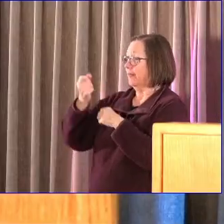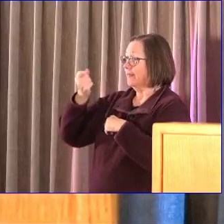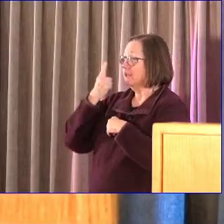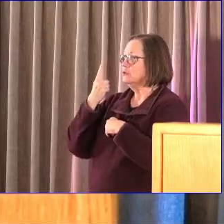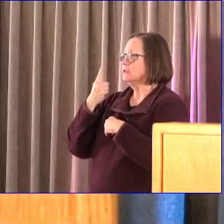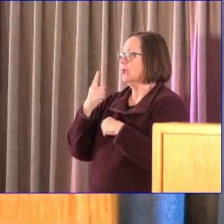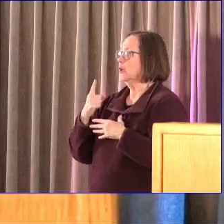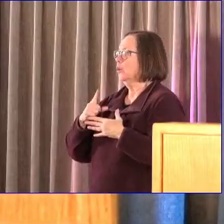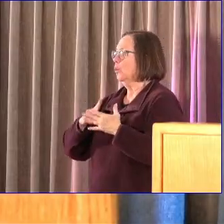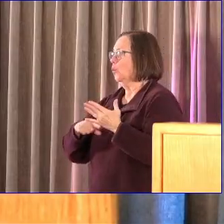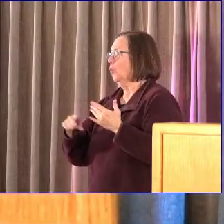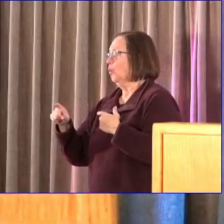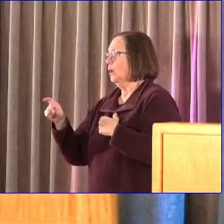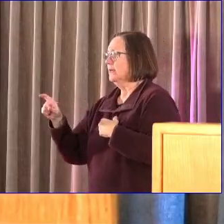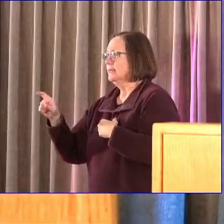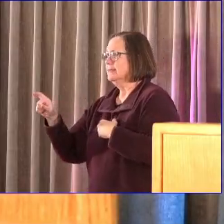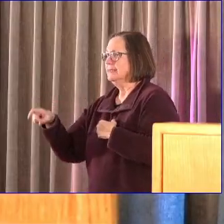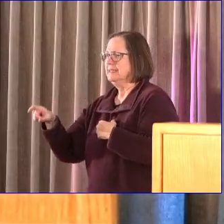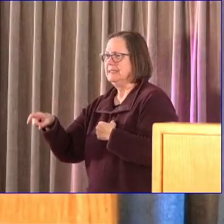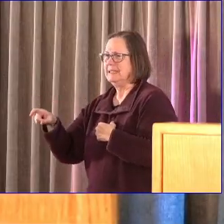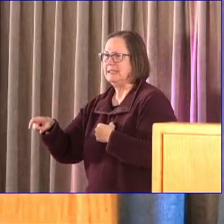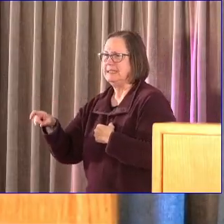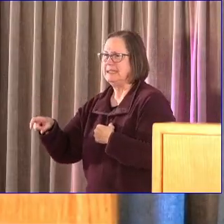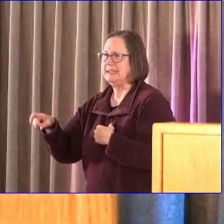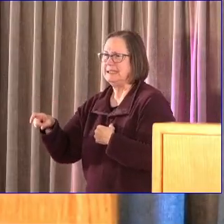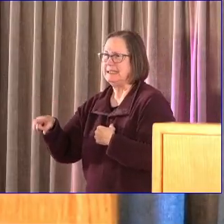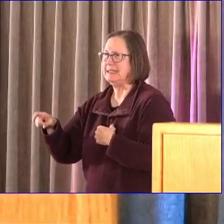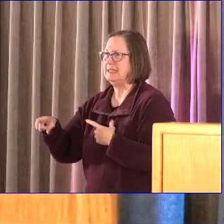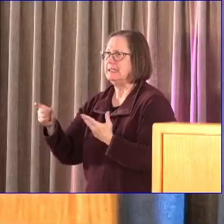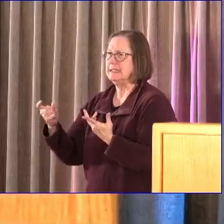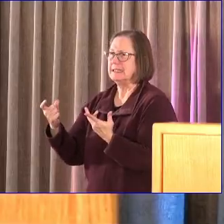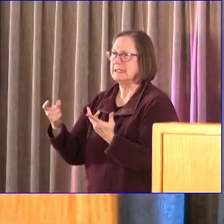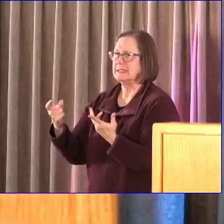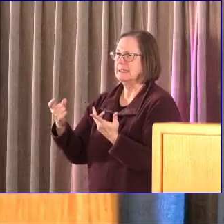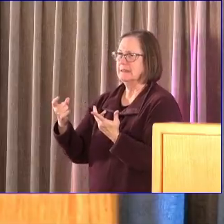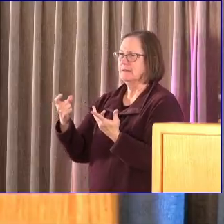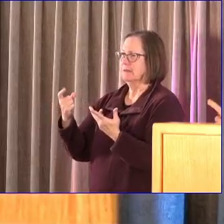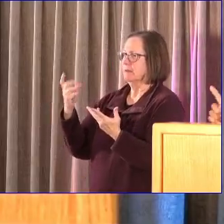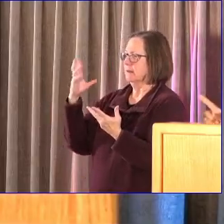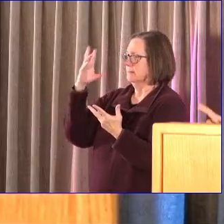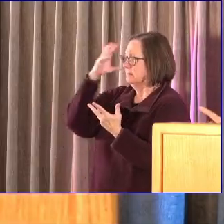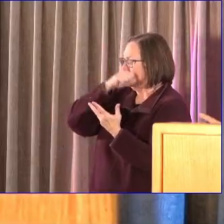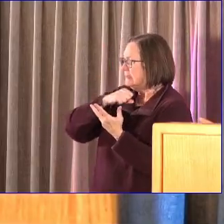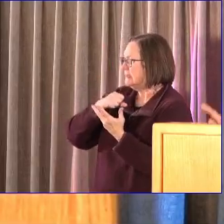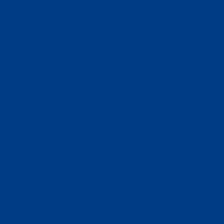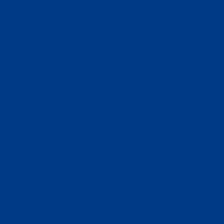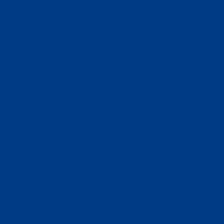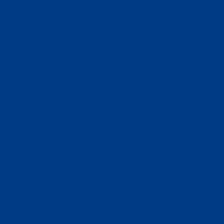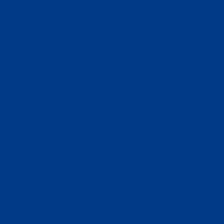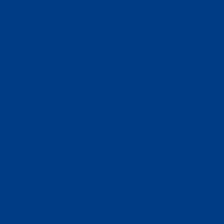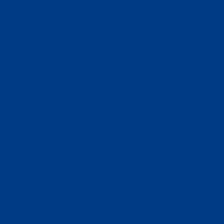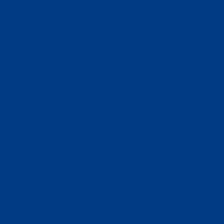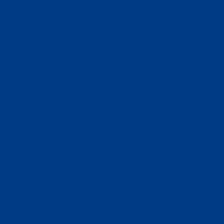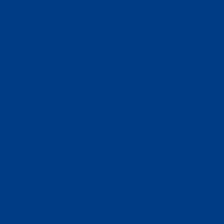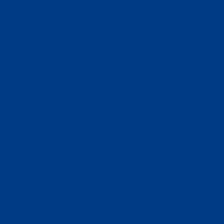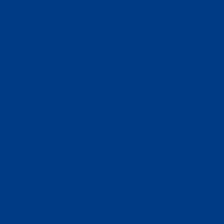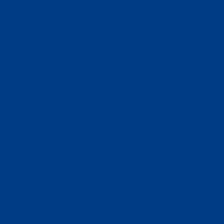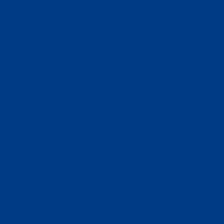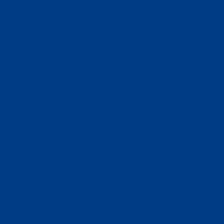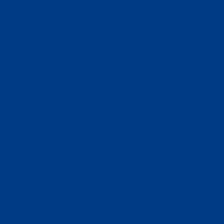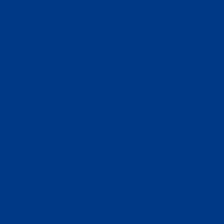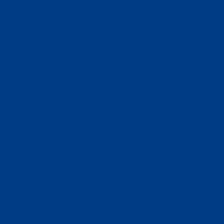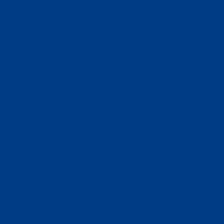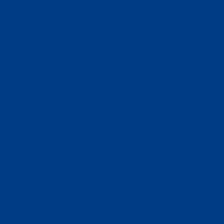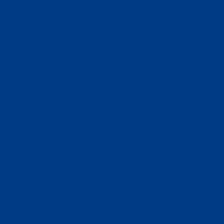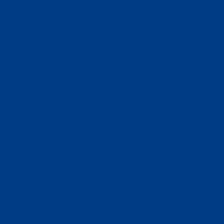maybe we're trying to meet them in a small scale, but we are not necessarily getting to them broadly, and we need to get to them broadly, and how can we actually do that? Website overhaul. I